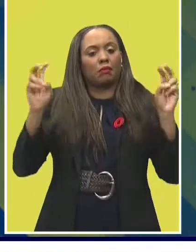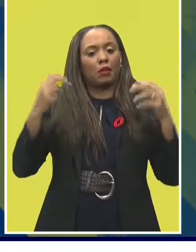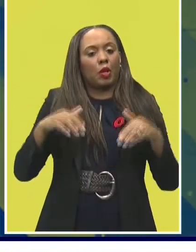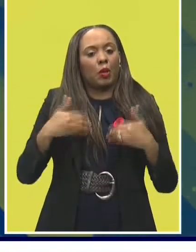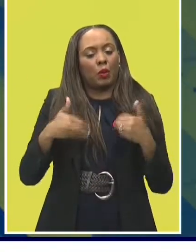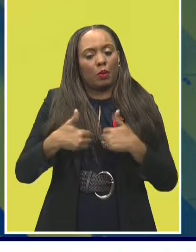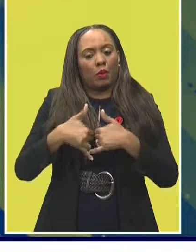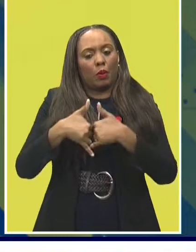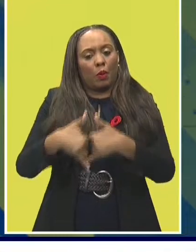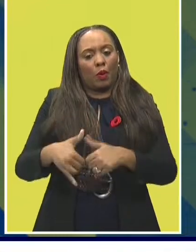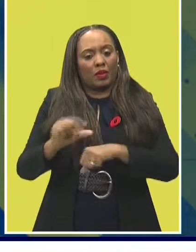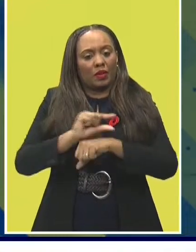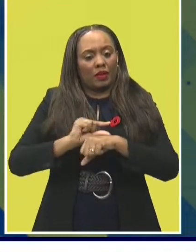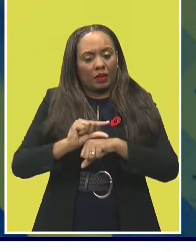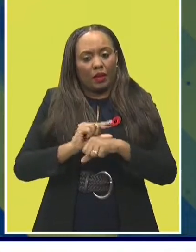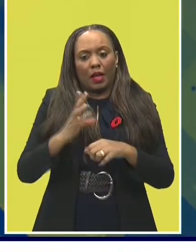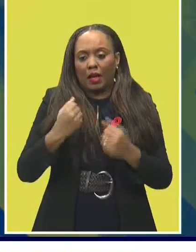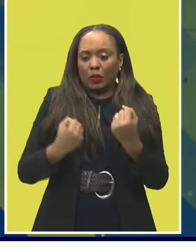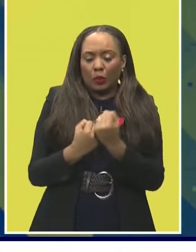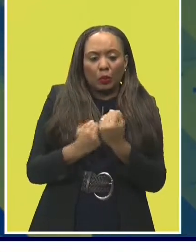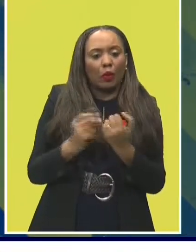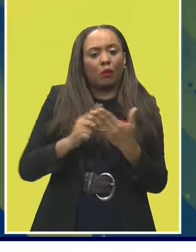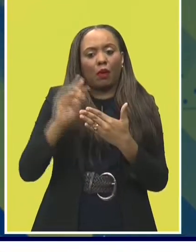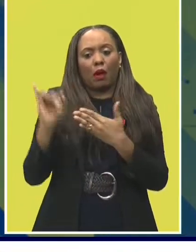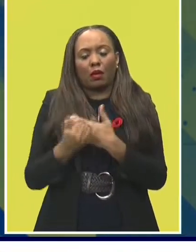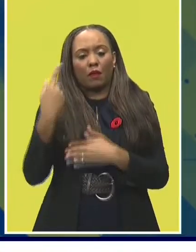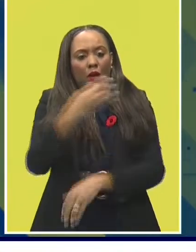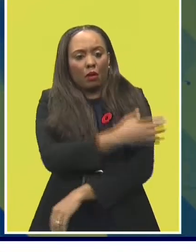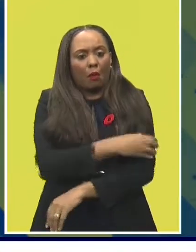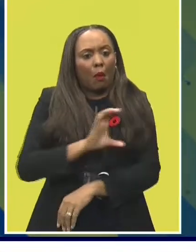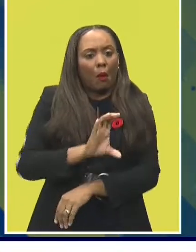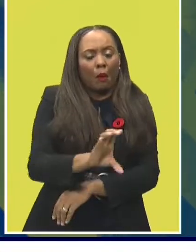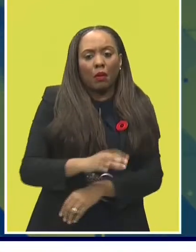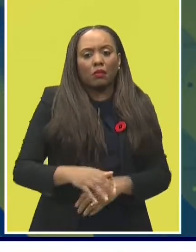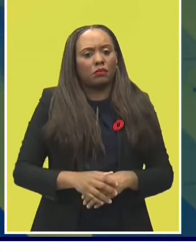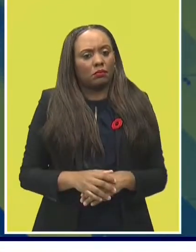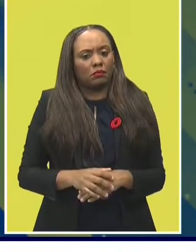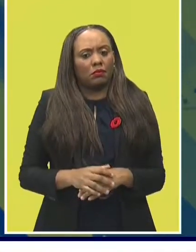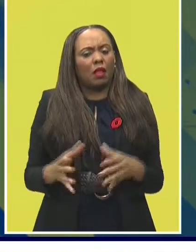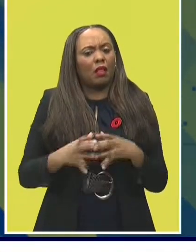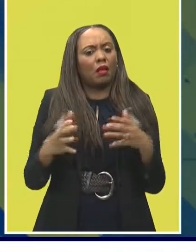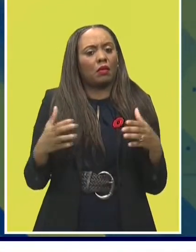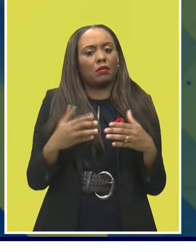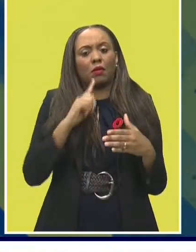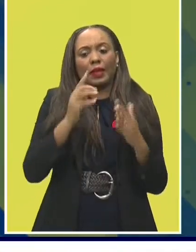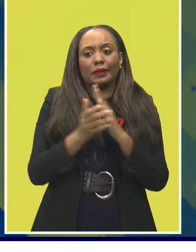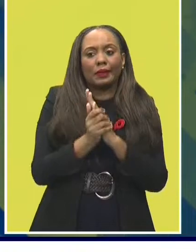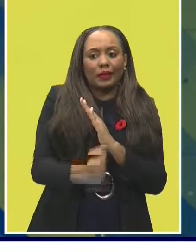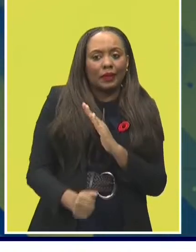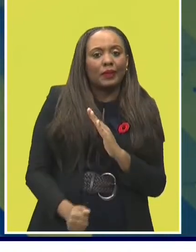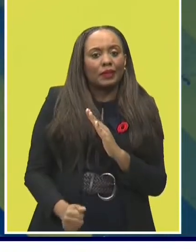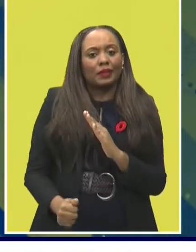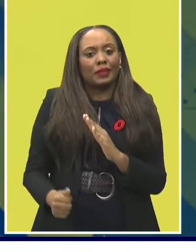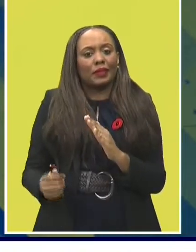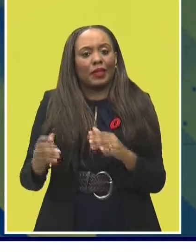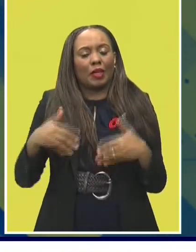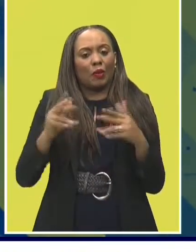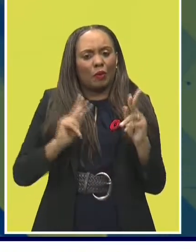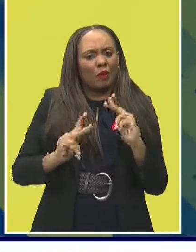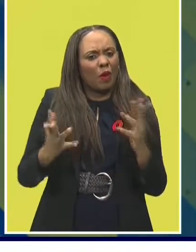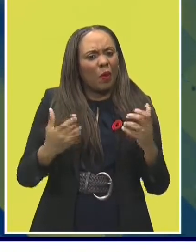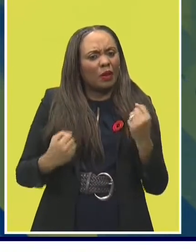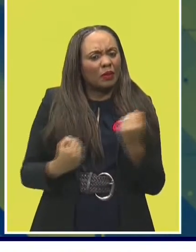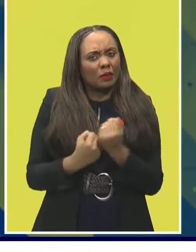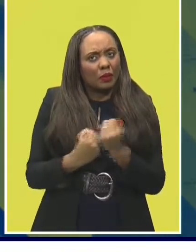and supporting a HEON project to help empower our nation. There's a lot of talented youth in Grenada. I'm looking to see what I can do to further support